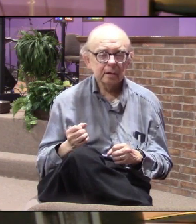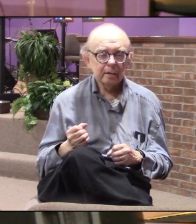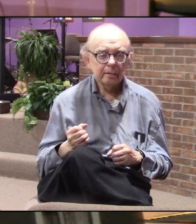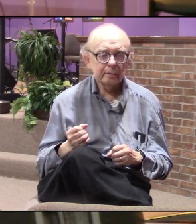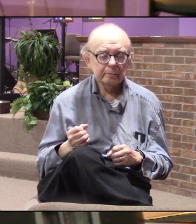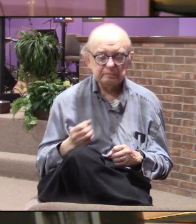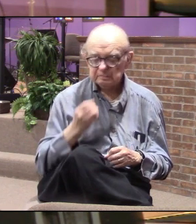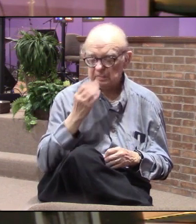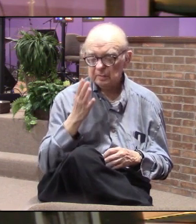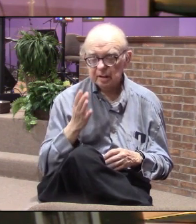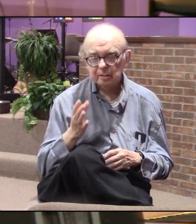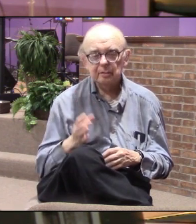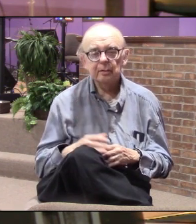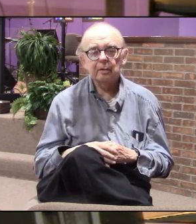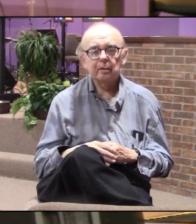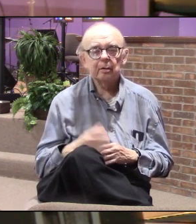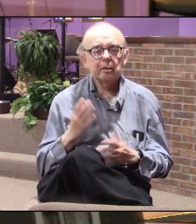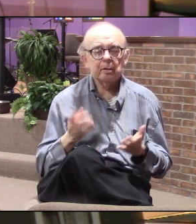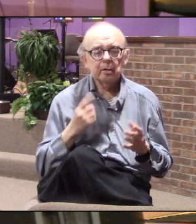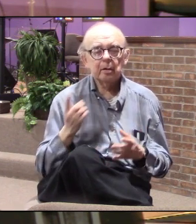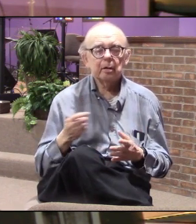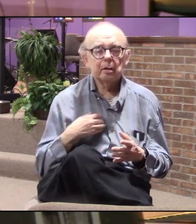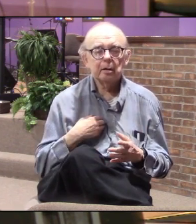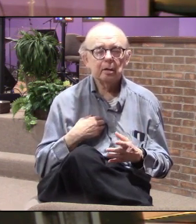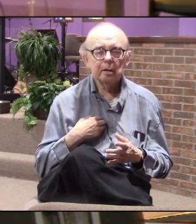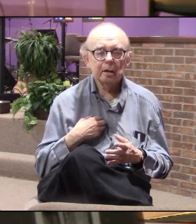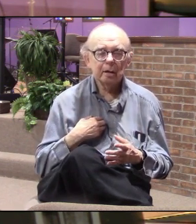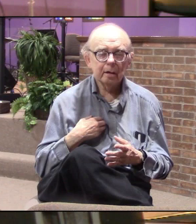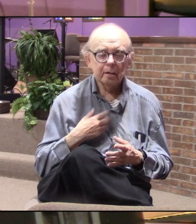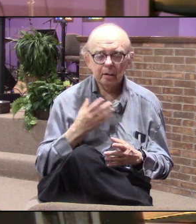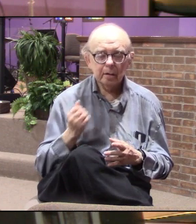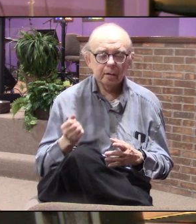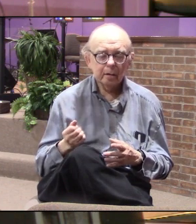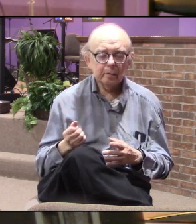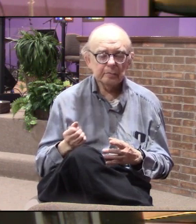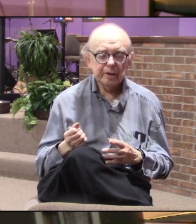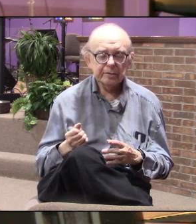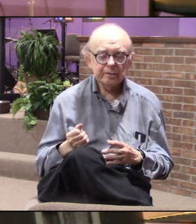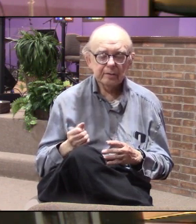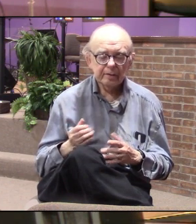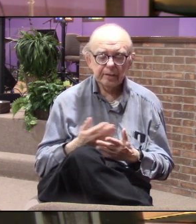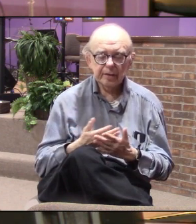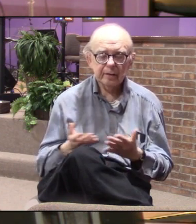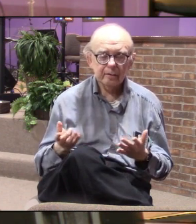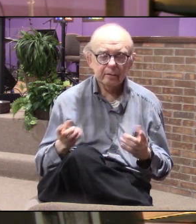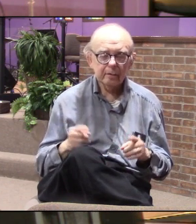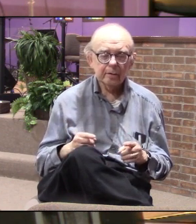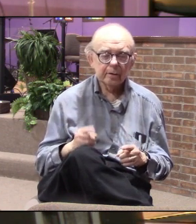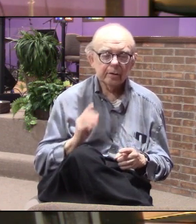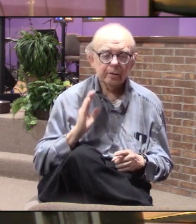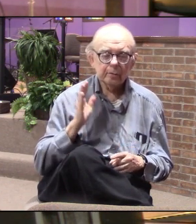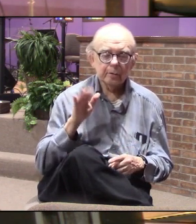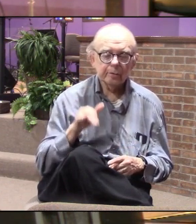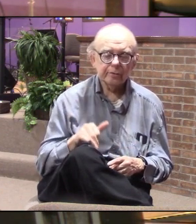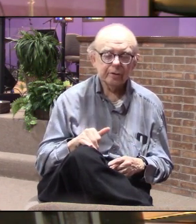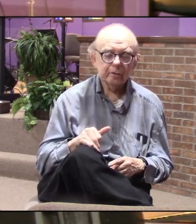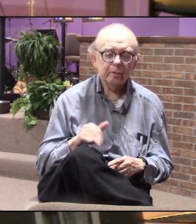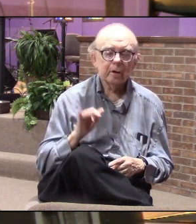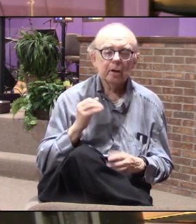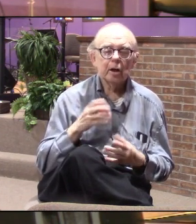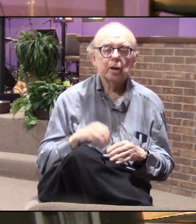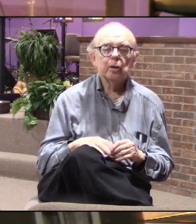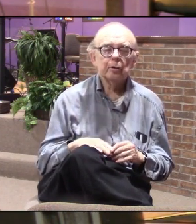I don't care. You may think you've got the best hand there is. You're still going to lose.